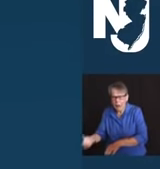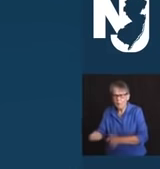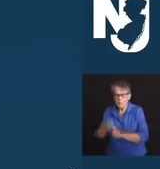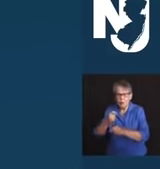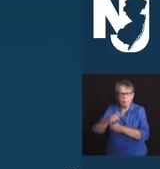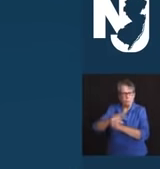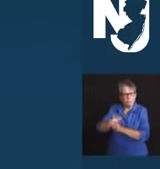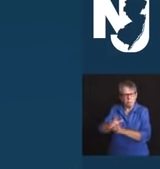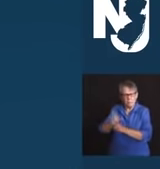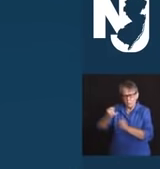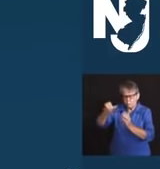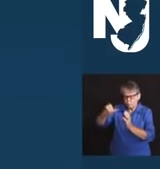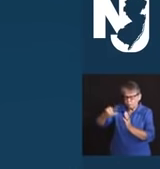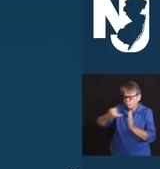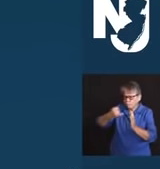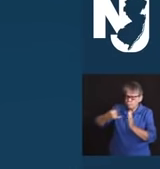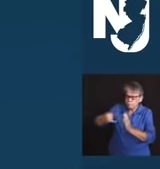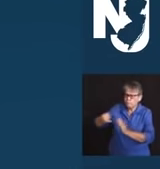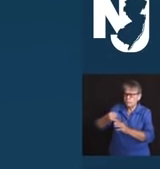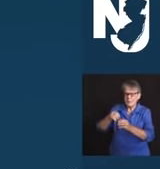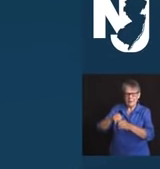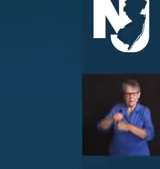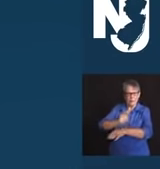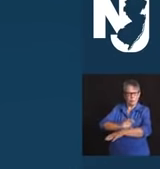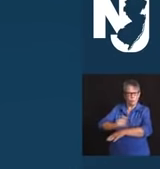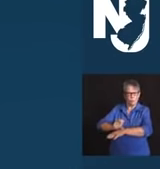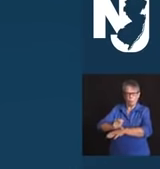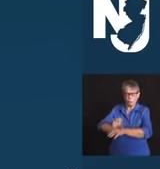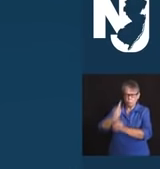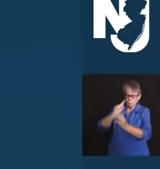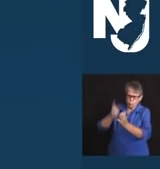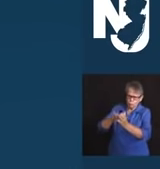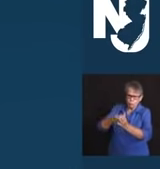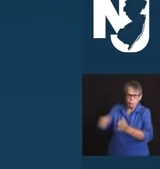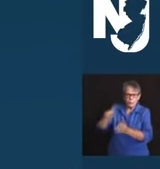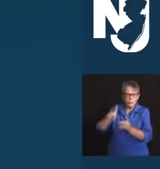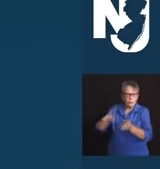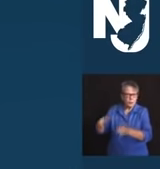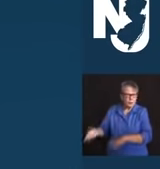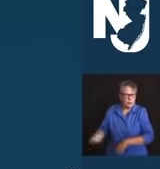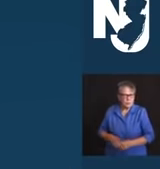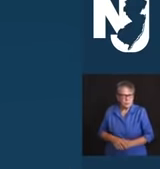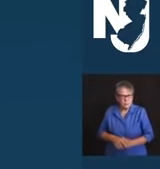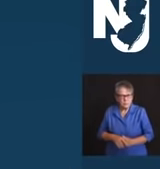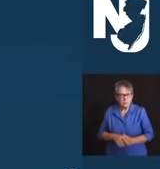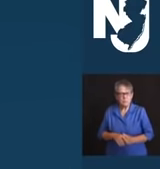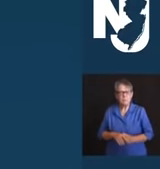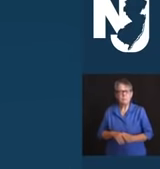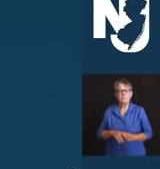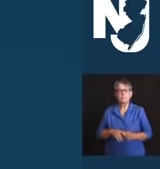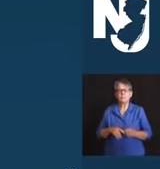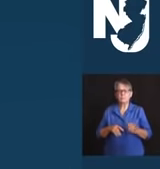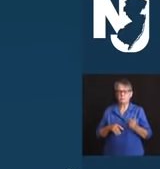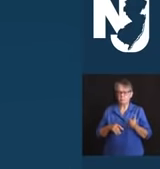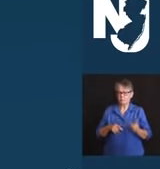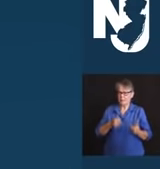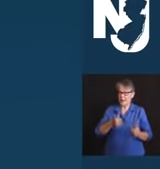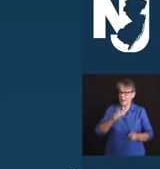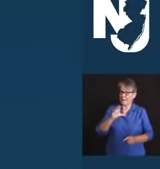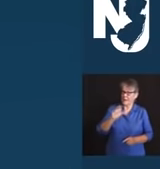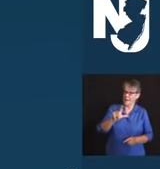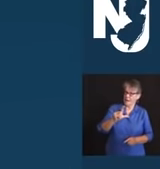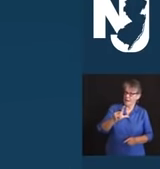longtime member of the United Odd Fellows. He leaves behind his wife, Sheila. Please keep her in your prayers. And their